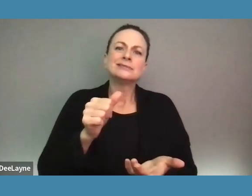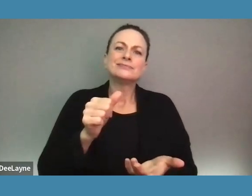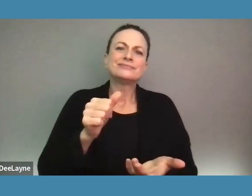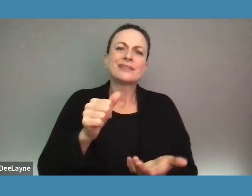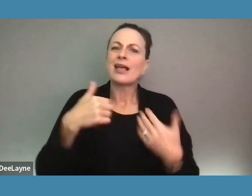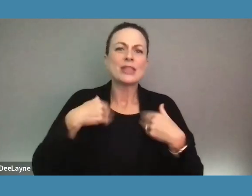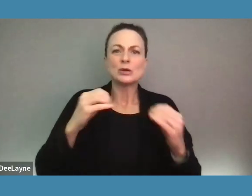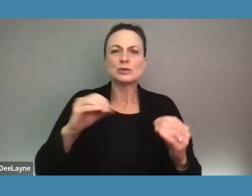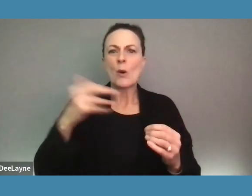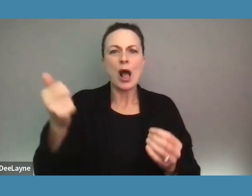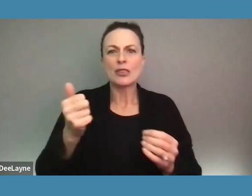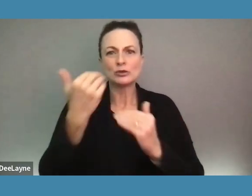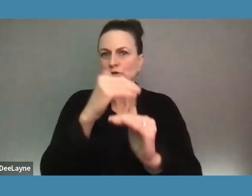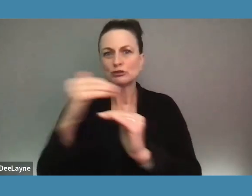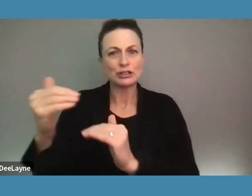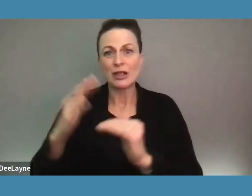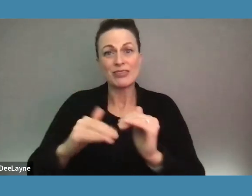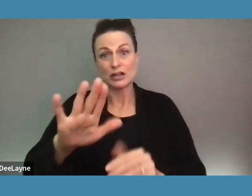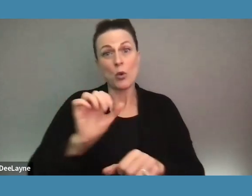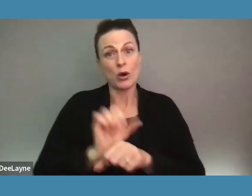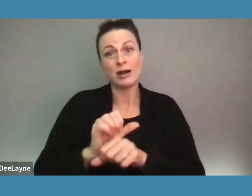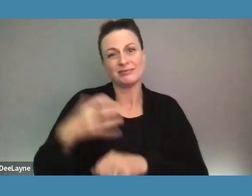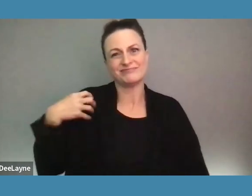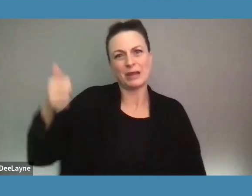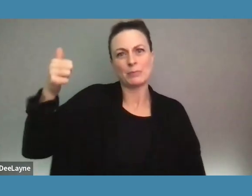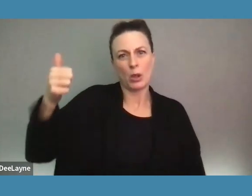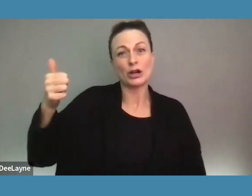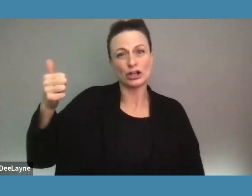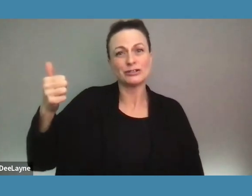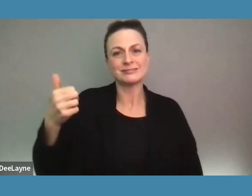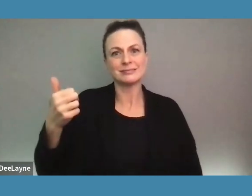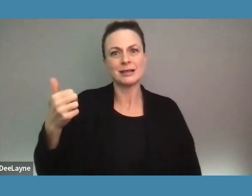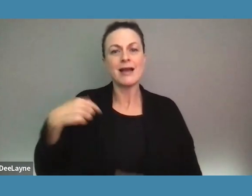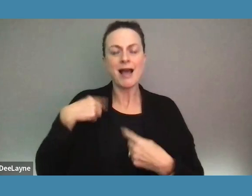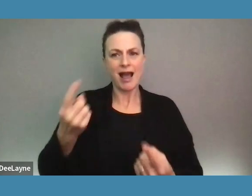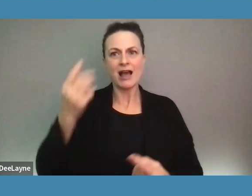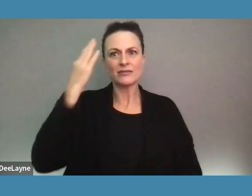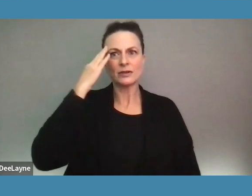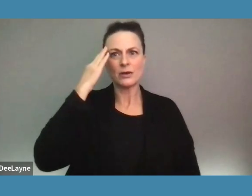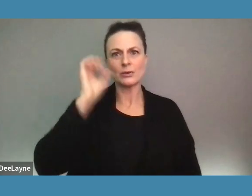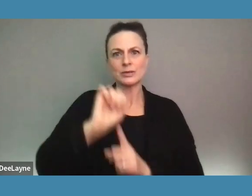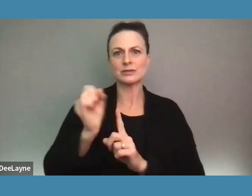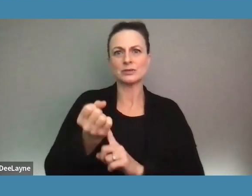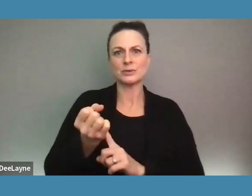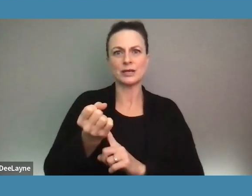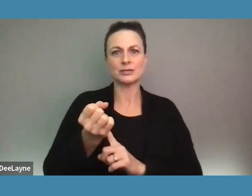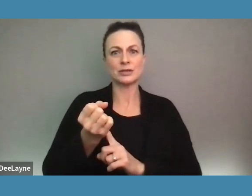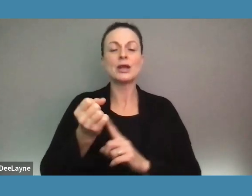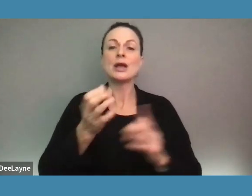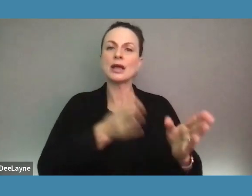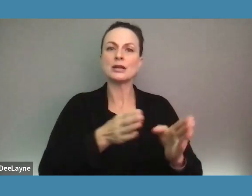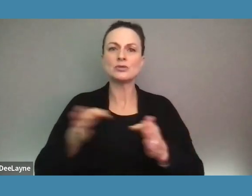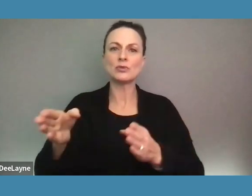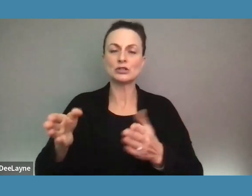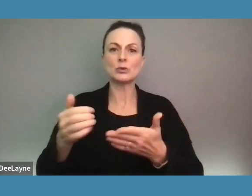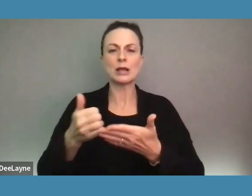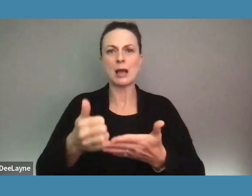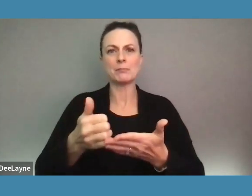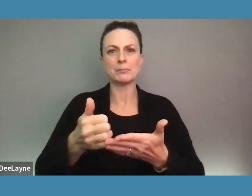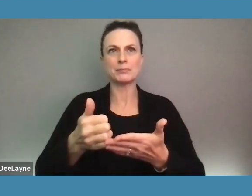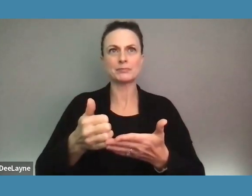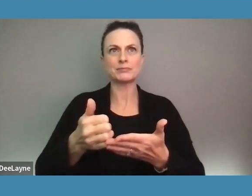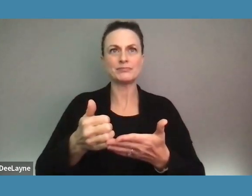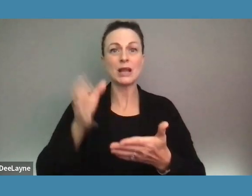there's no other restriction other than your employer. I've known of situations where individuals have helped